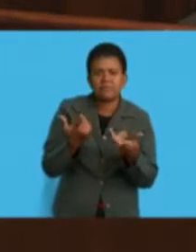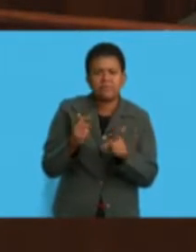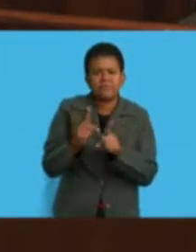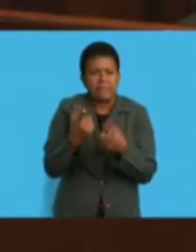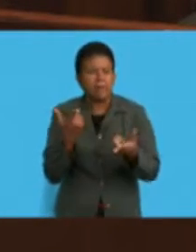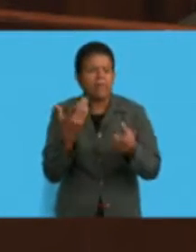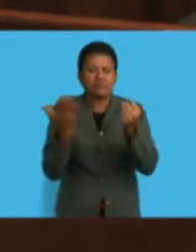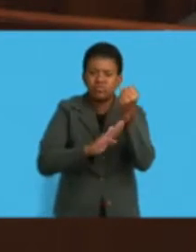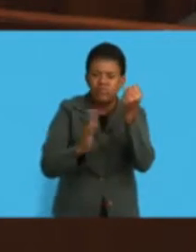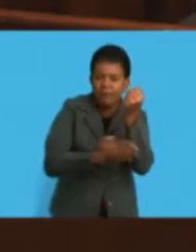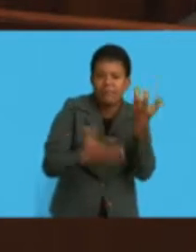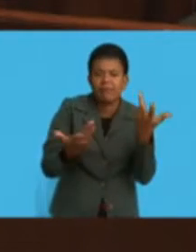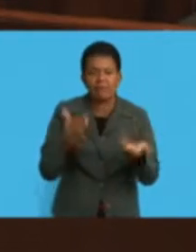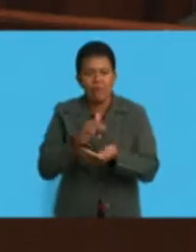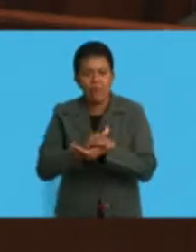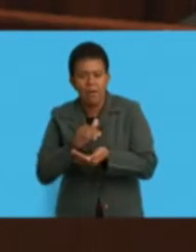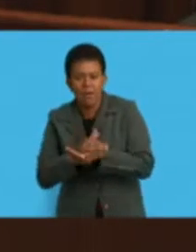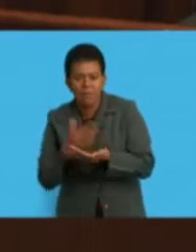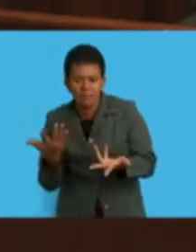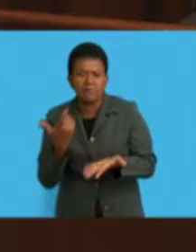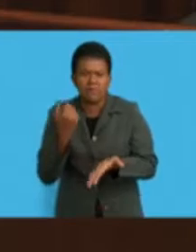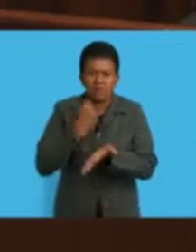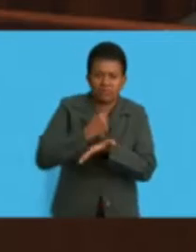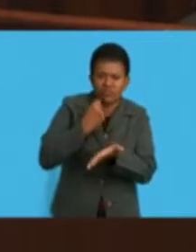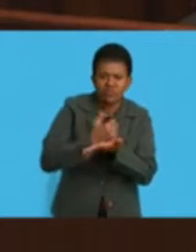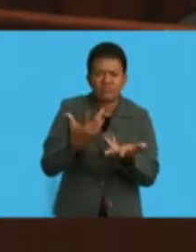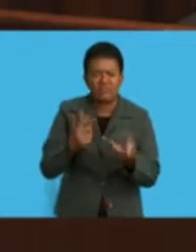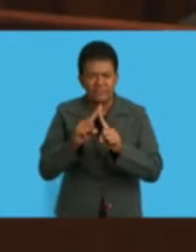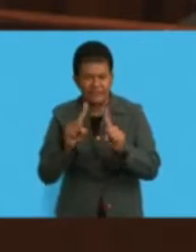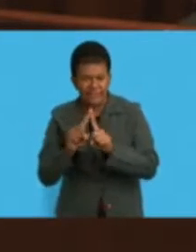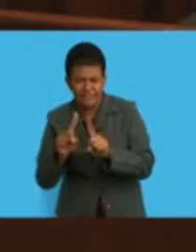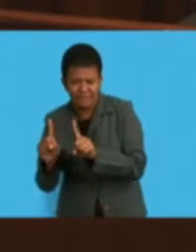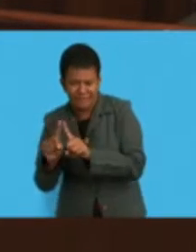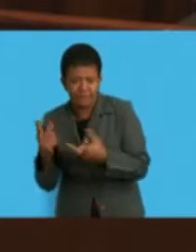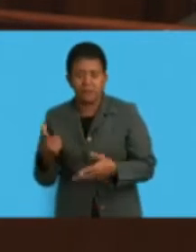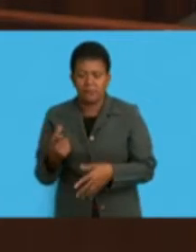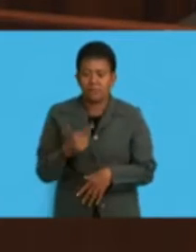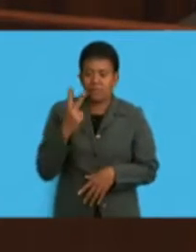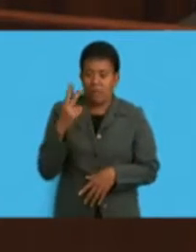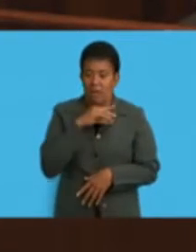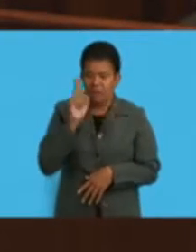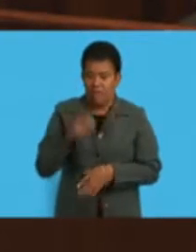yangona, ginger, and vegetables. $350,000 has been allocated for these purposes